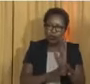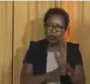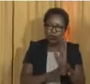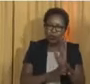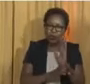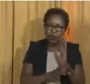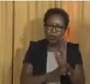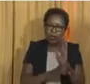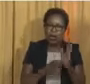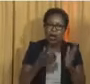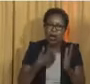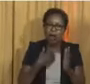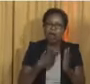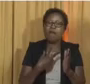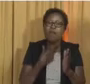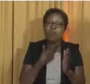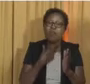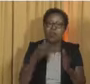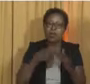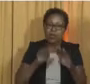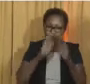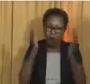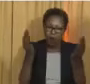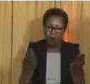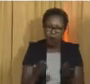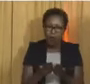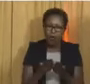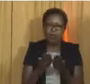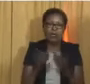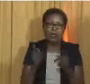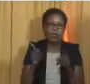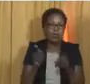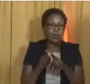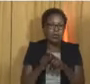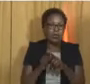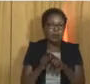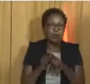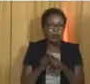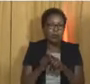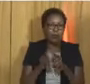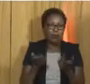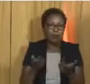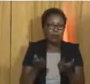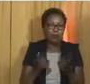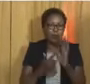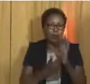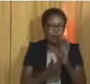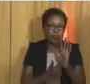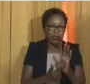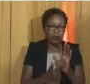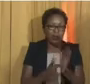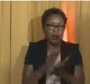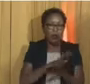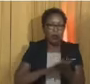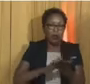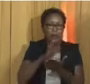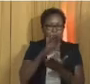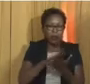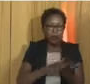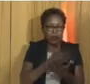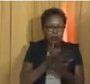jurisdictions across the world and received mixed reception. For example, the basic structure doctrine and